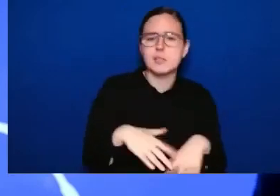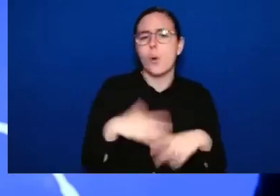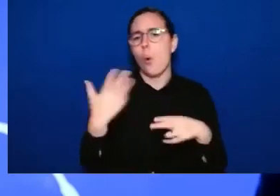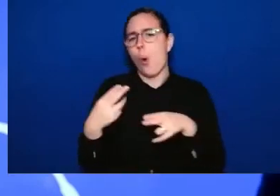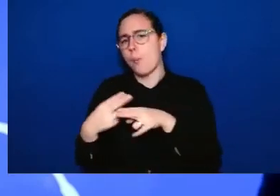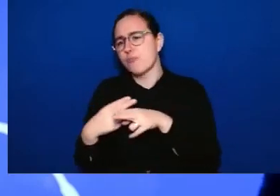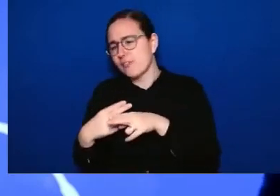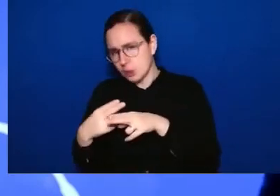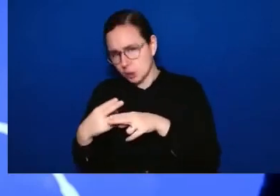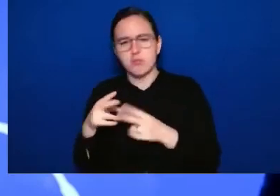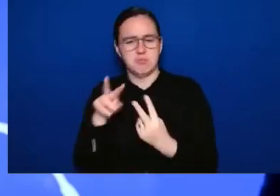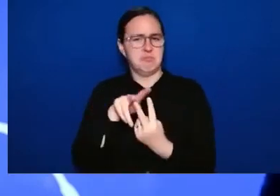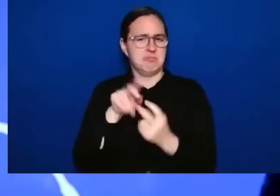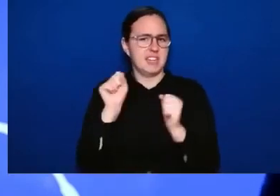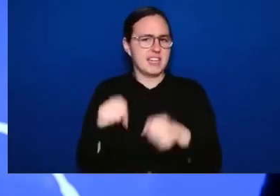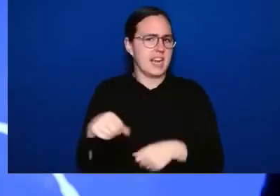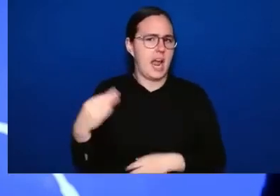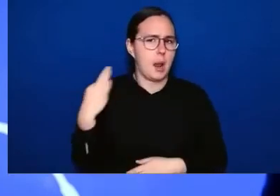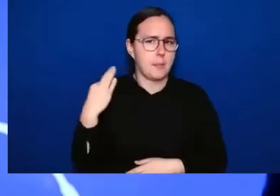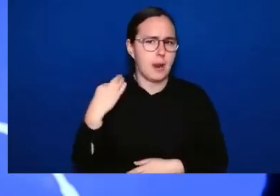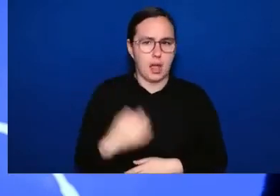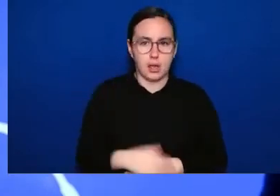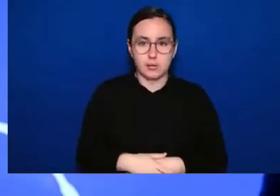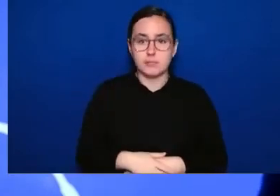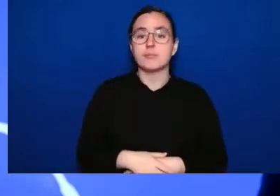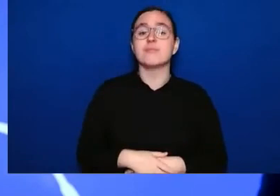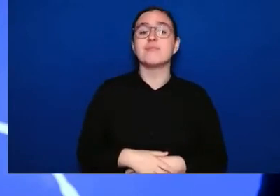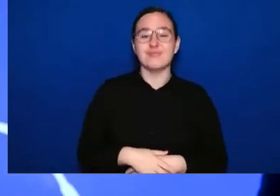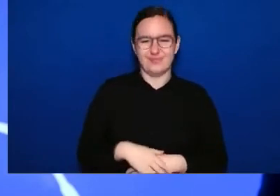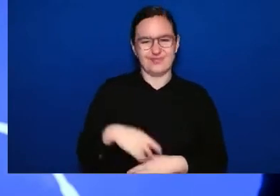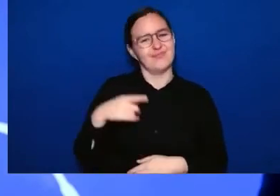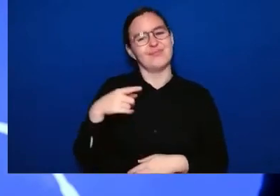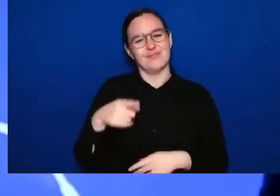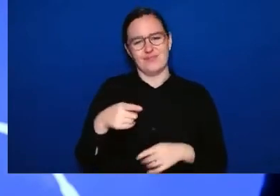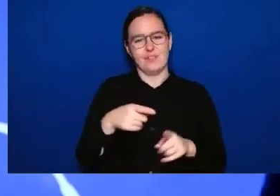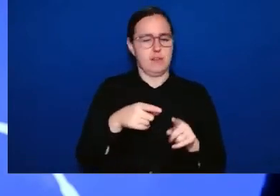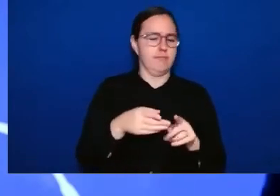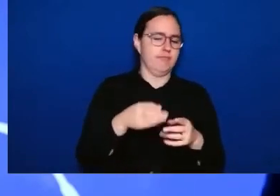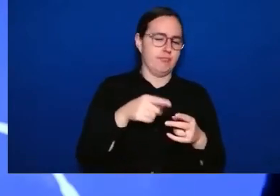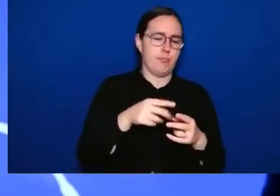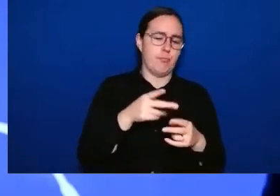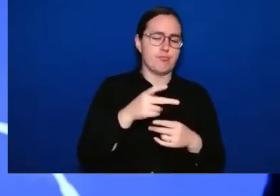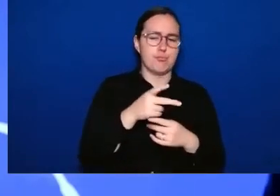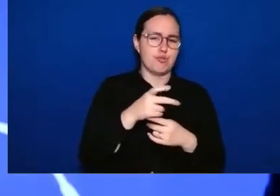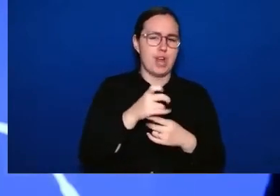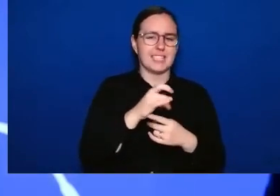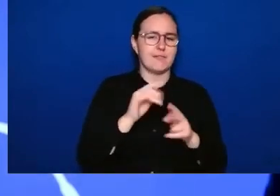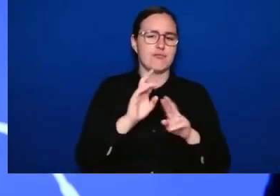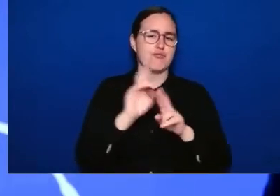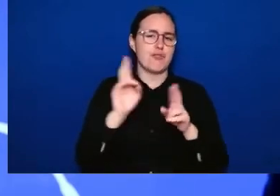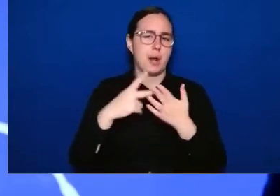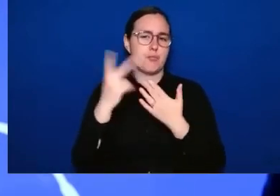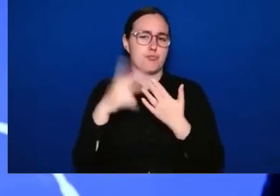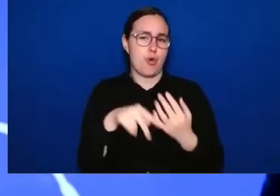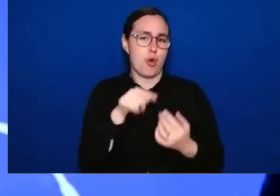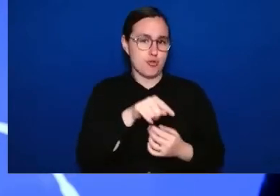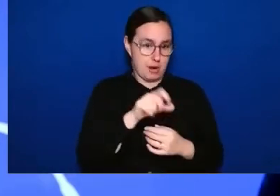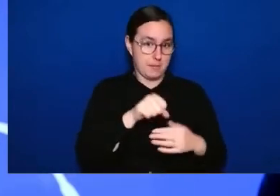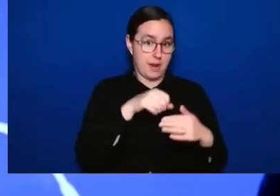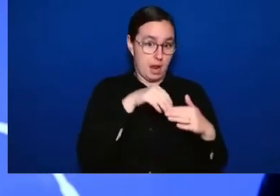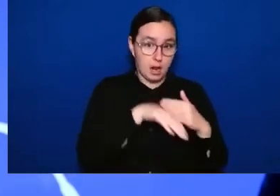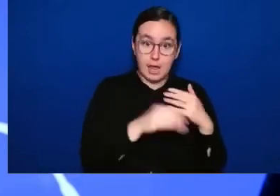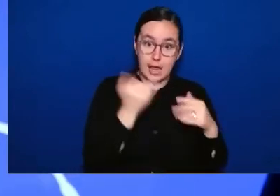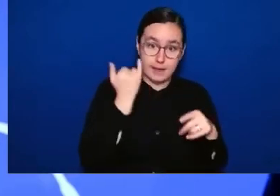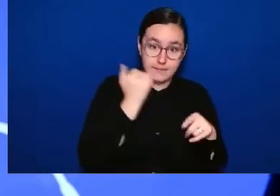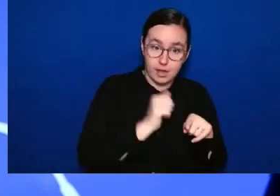successful during the PRABC's assessment process will complete a 3-year return of service in communities of greatest need. This means